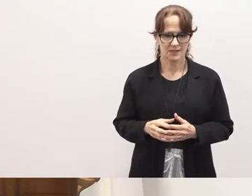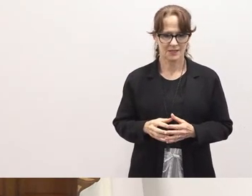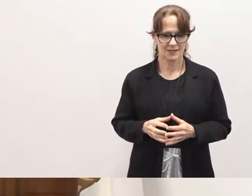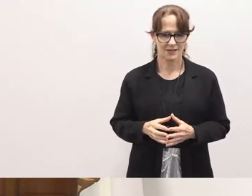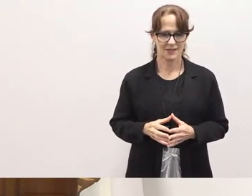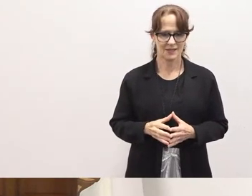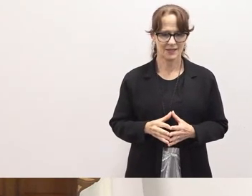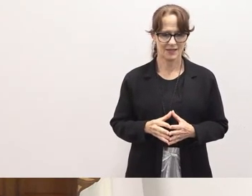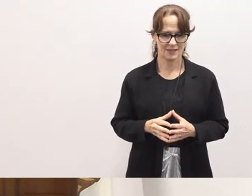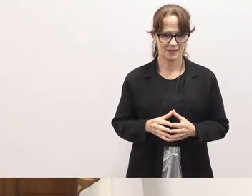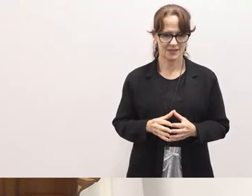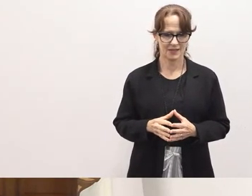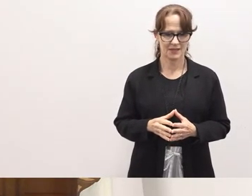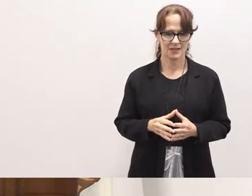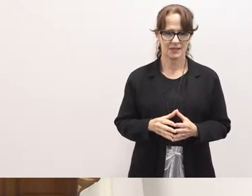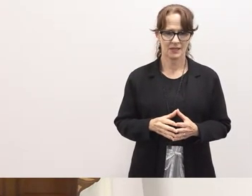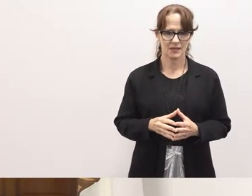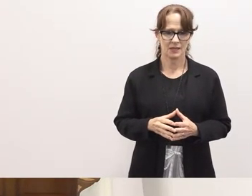And